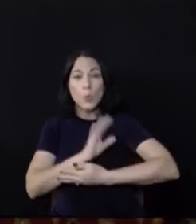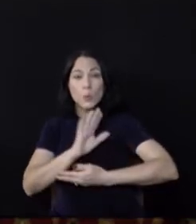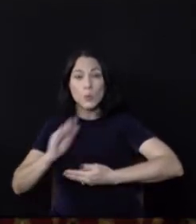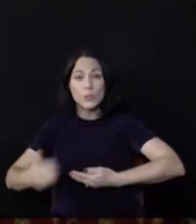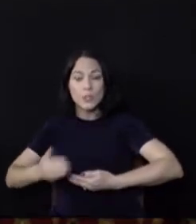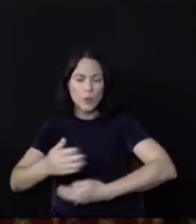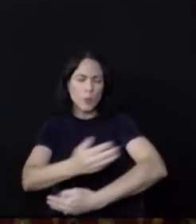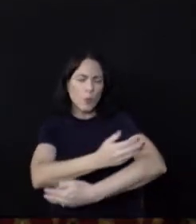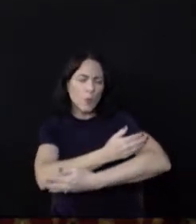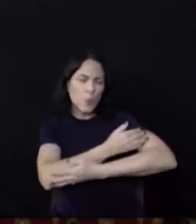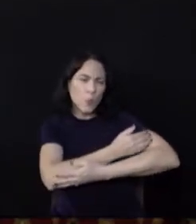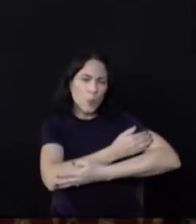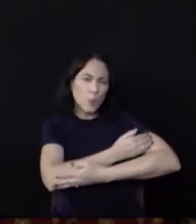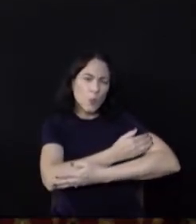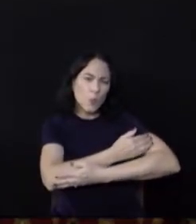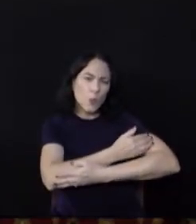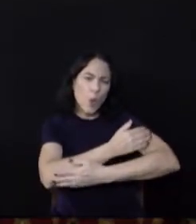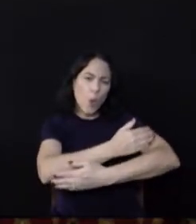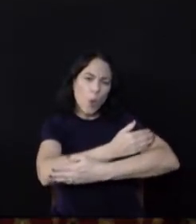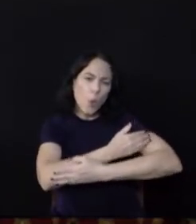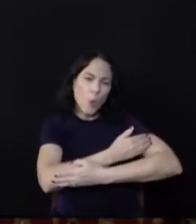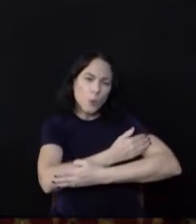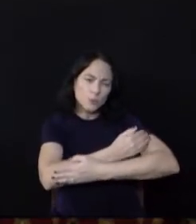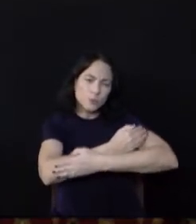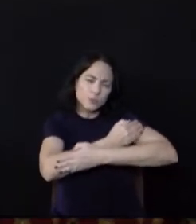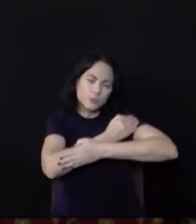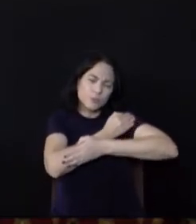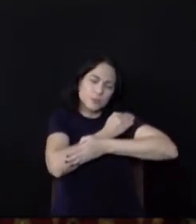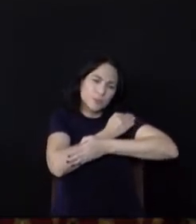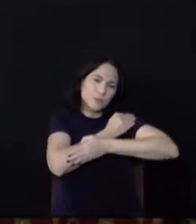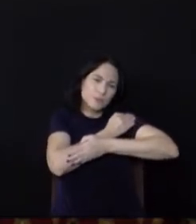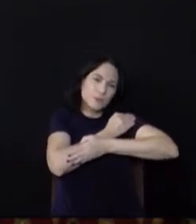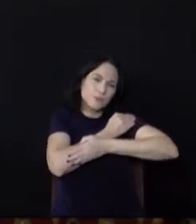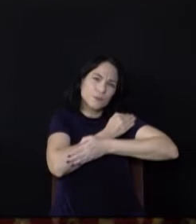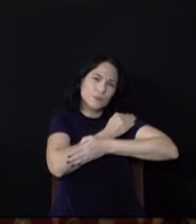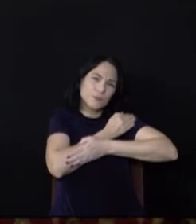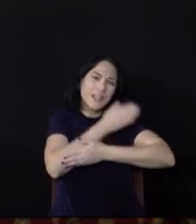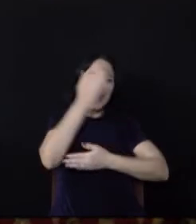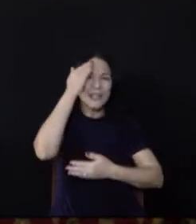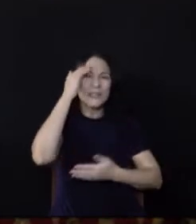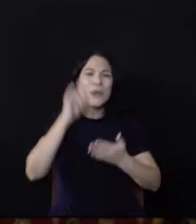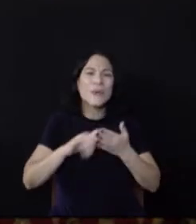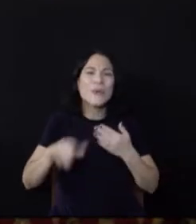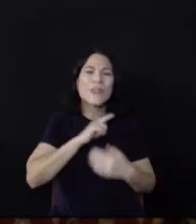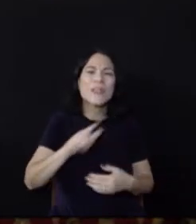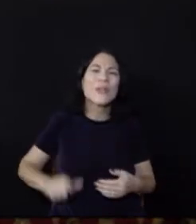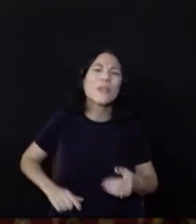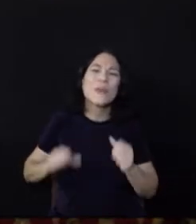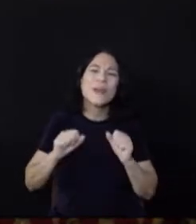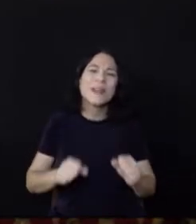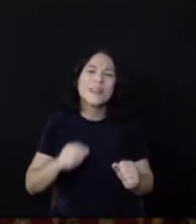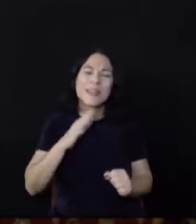hold her, hold him closely, and know that the Lord can speak